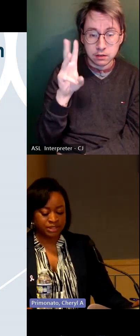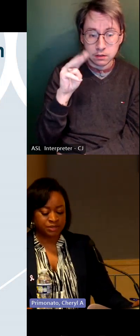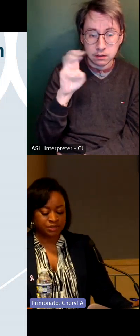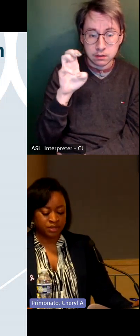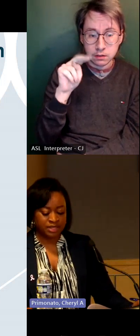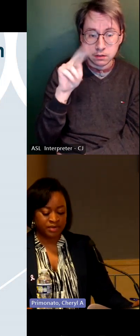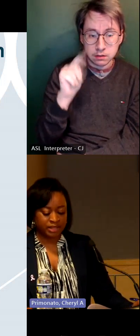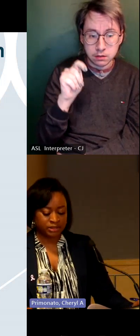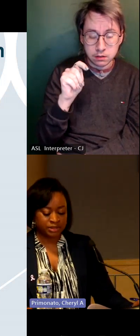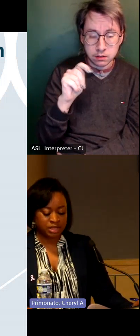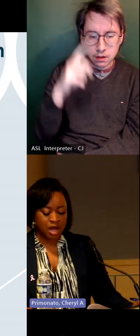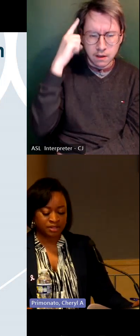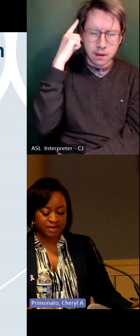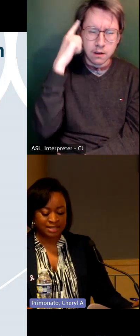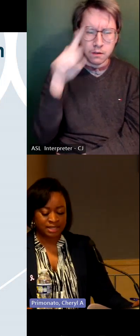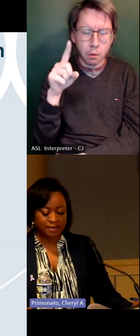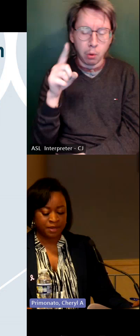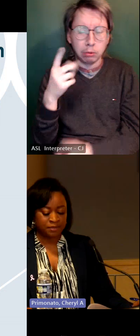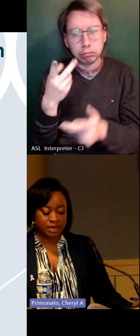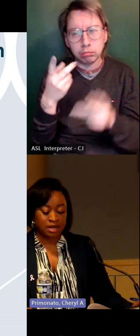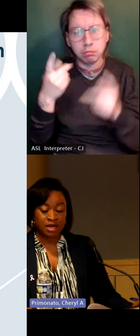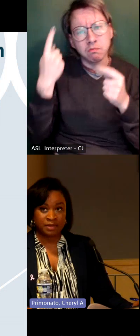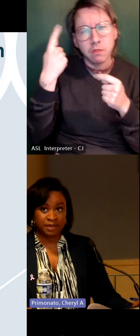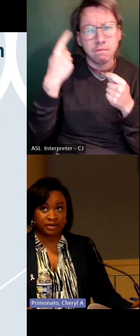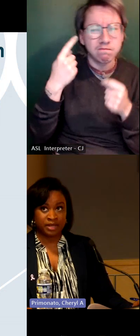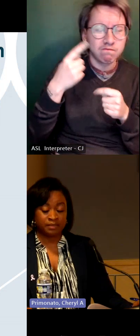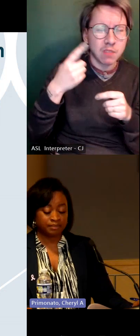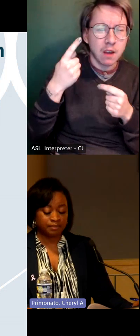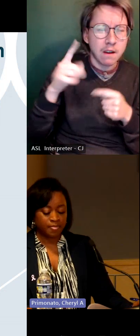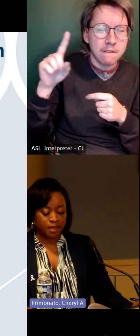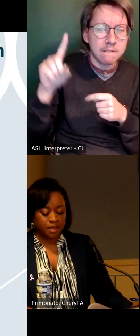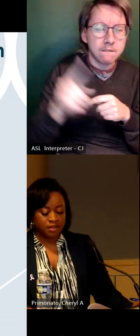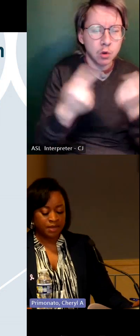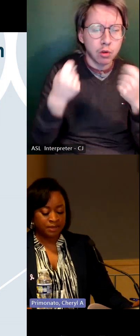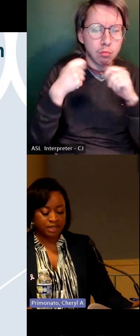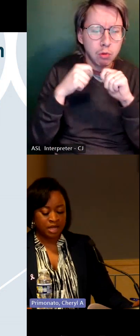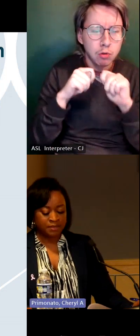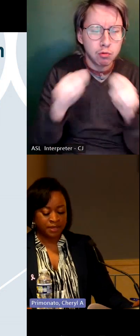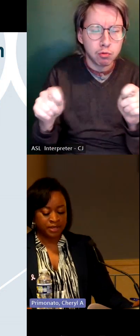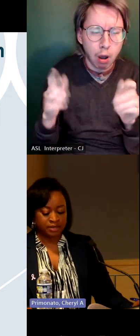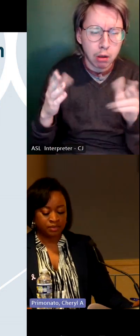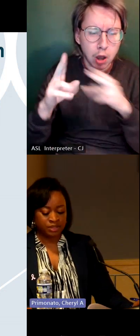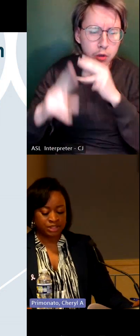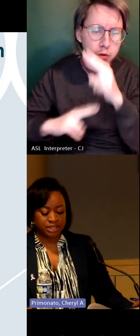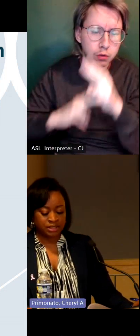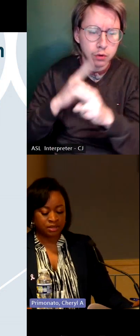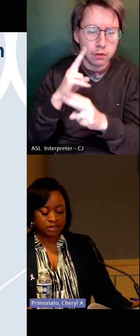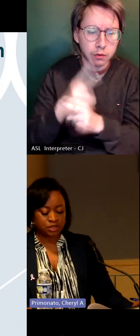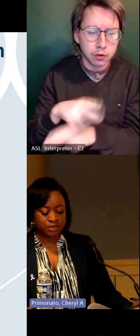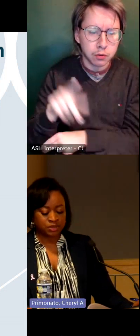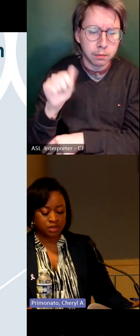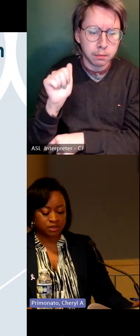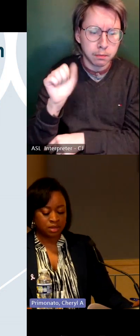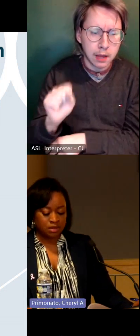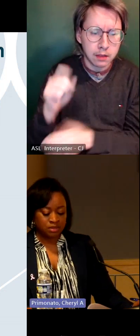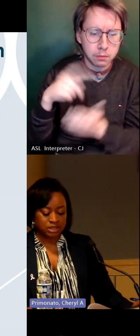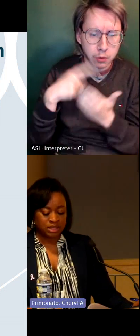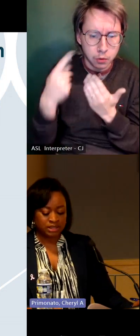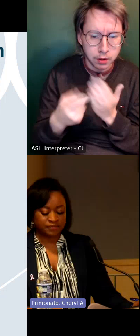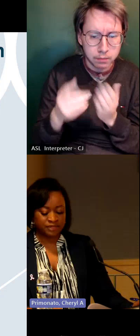resulted in PRT's Board of Directors authorizing a public comment period. The public comment period, which ended on October